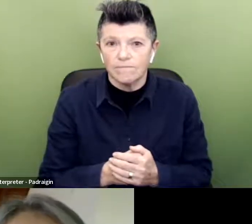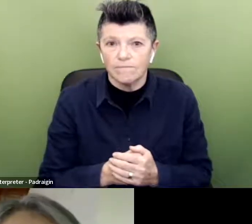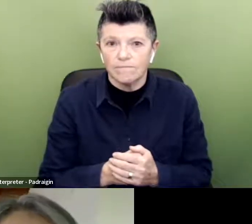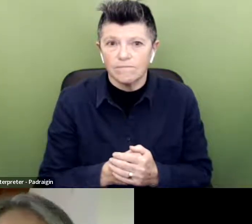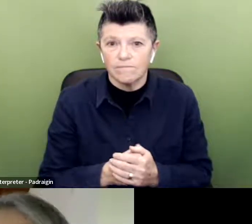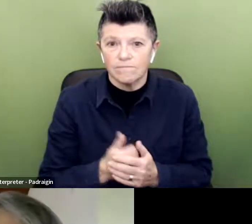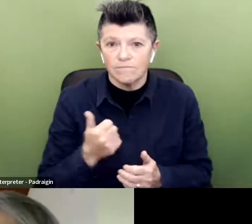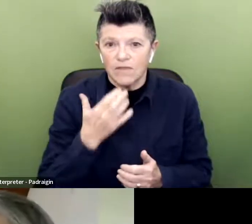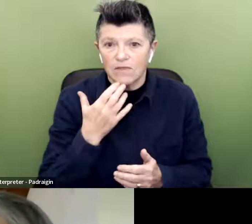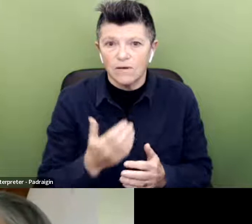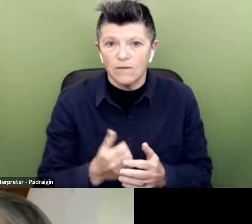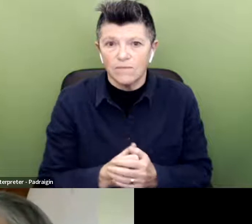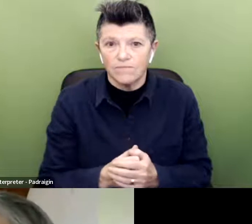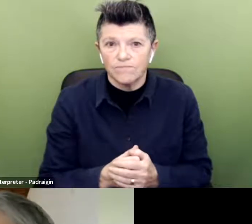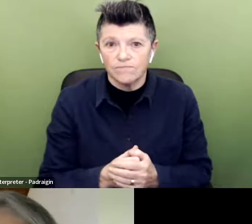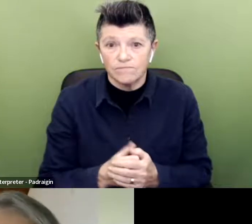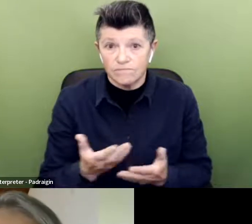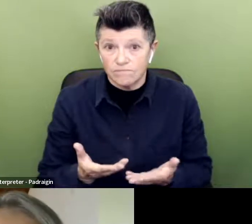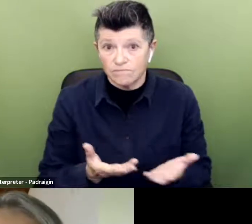Thank you. The floor is yours.